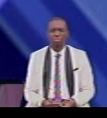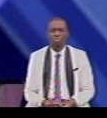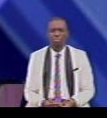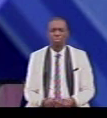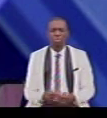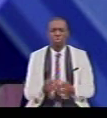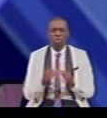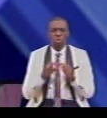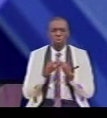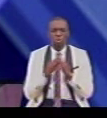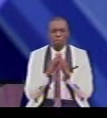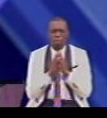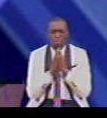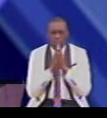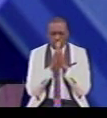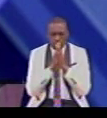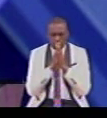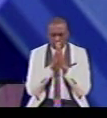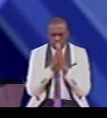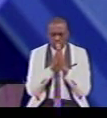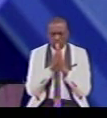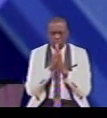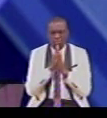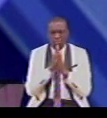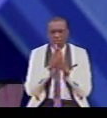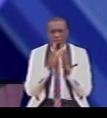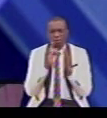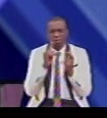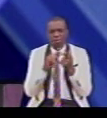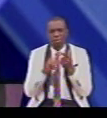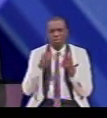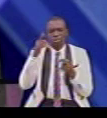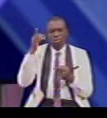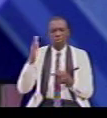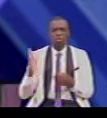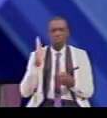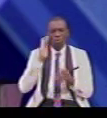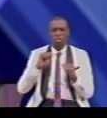open up before the Lord tell him what you will do and he will give you the grace